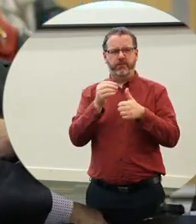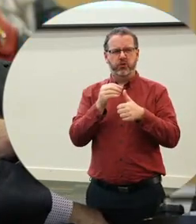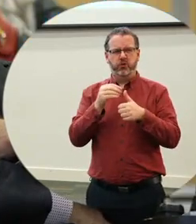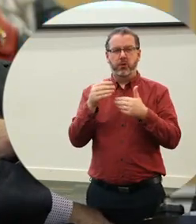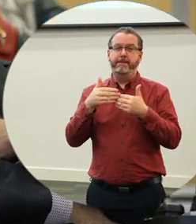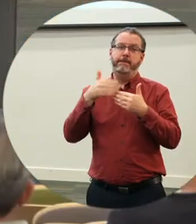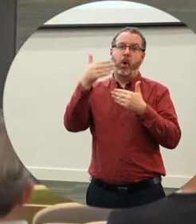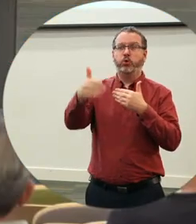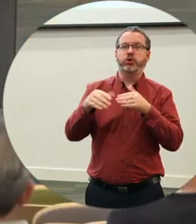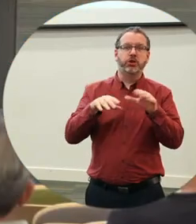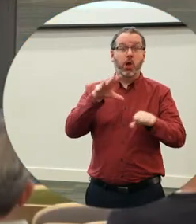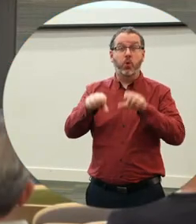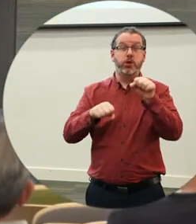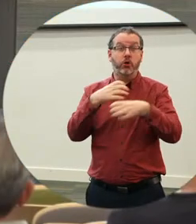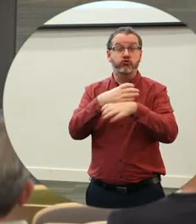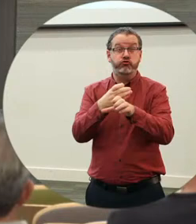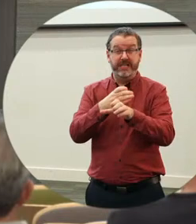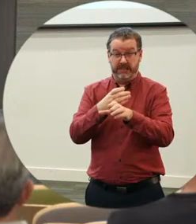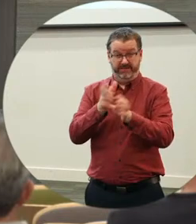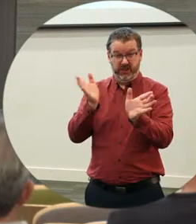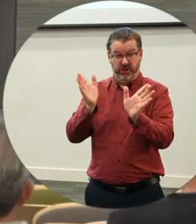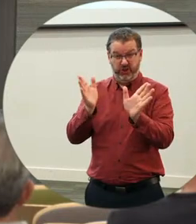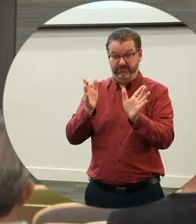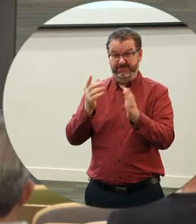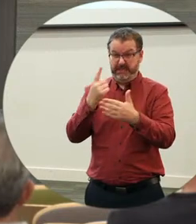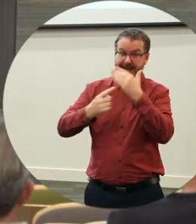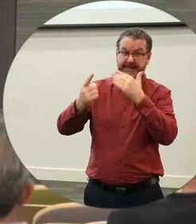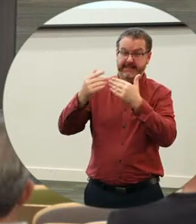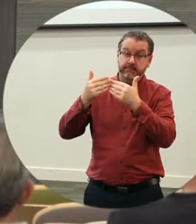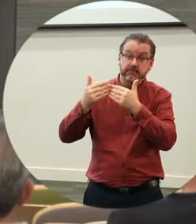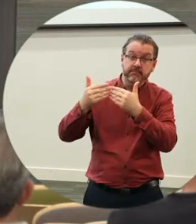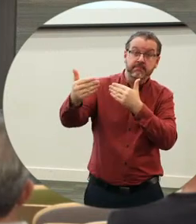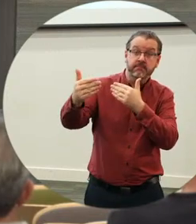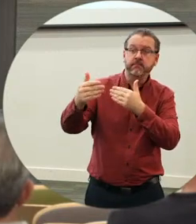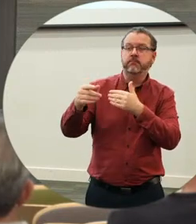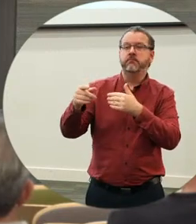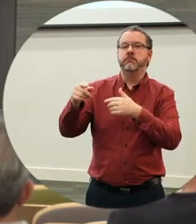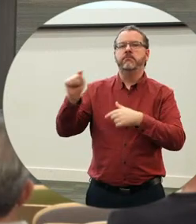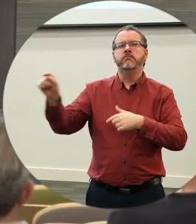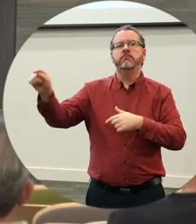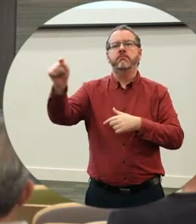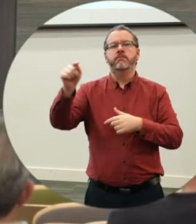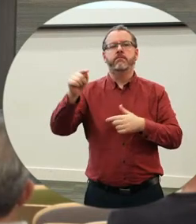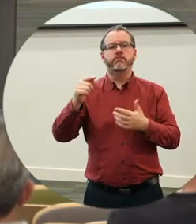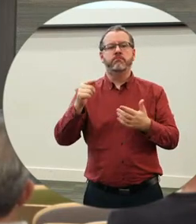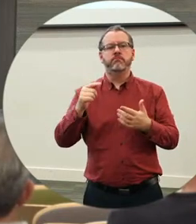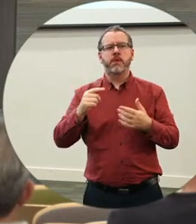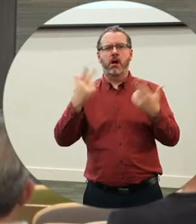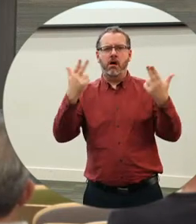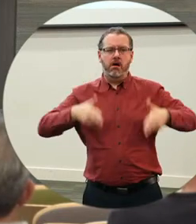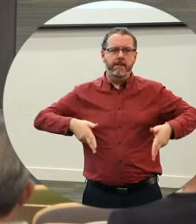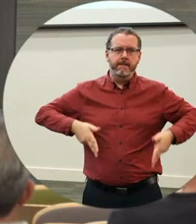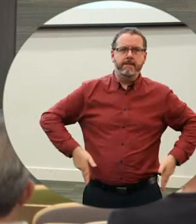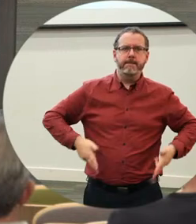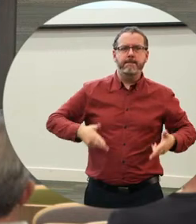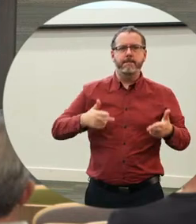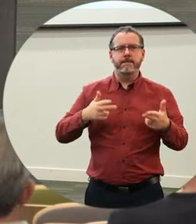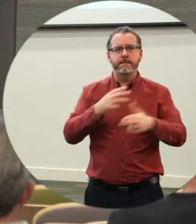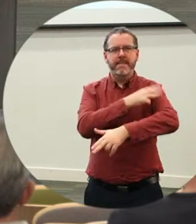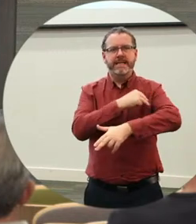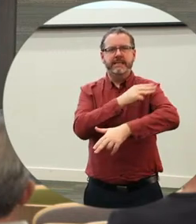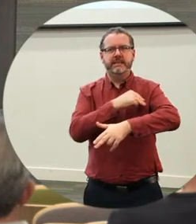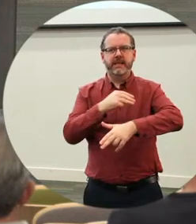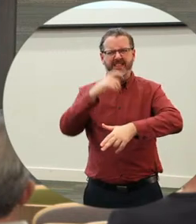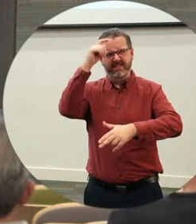post-colonial countries where they abandoned the idea of an armed gendarmerie type